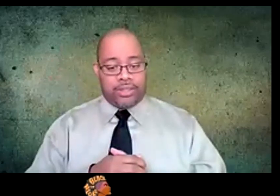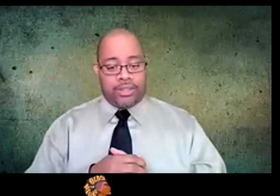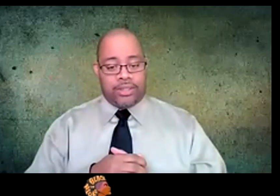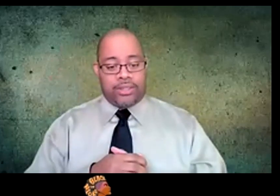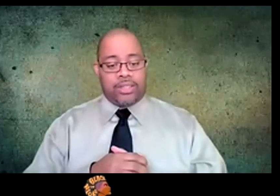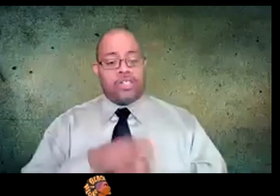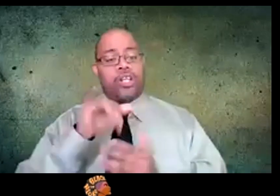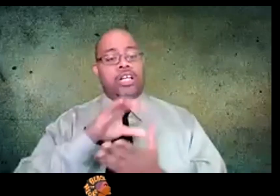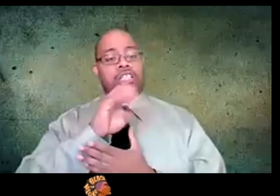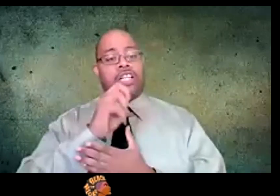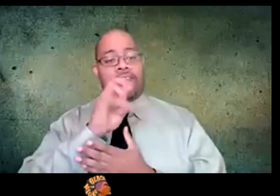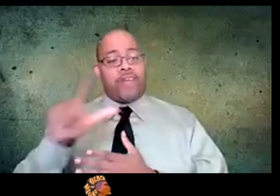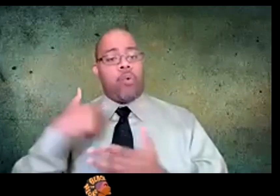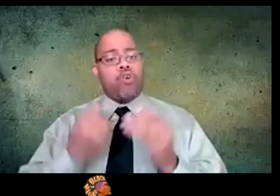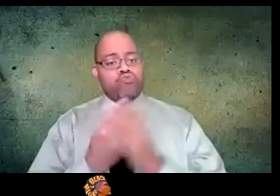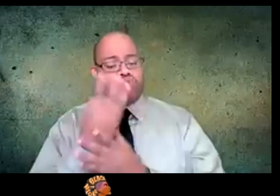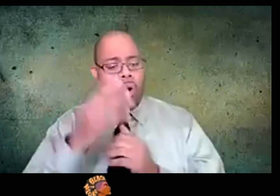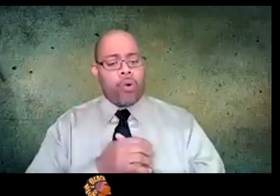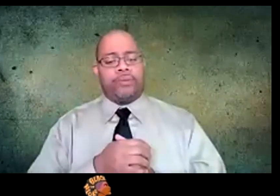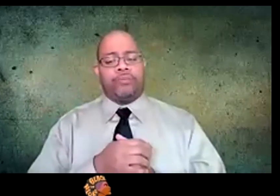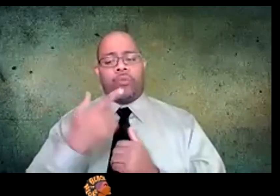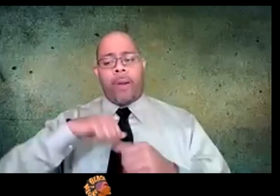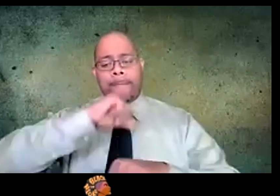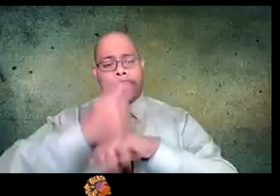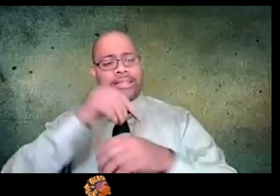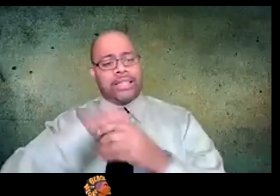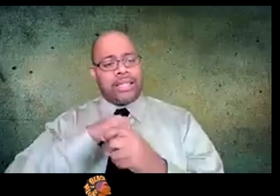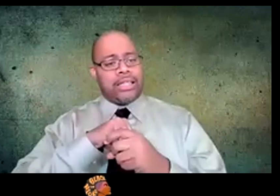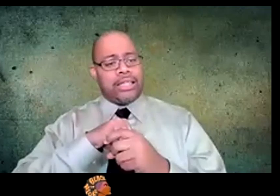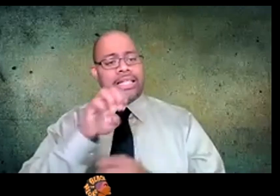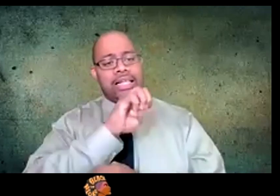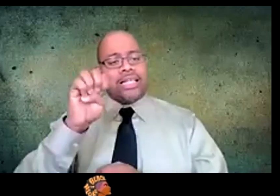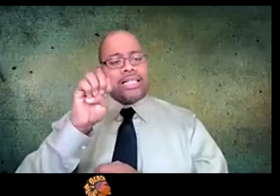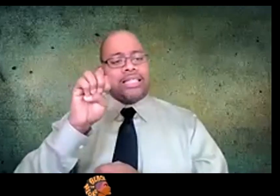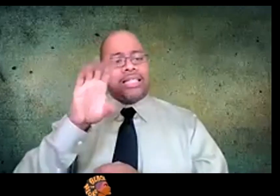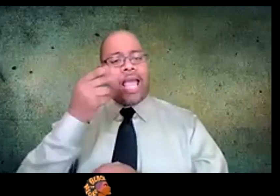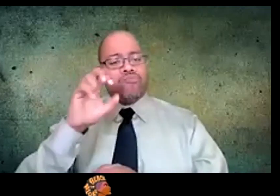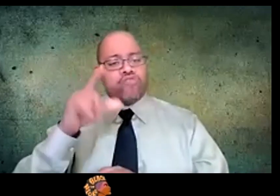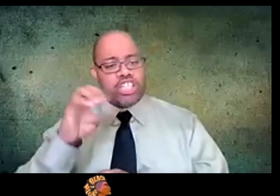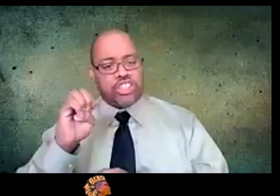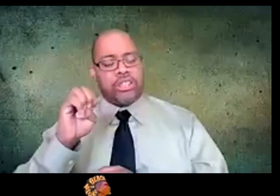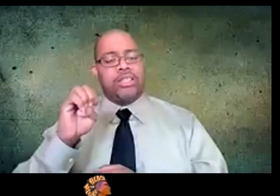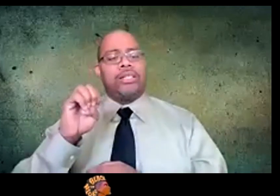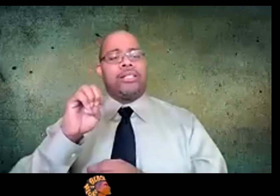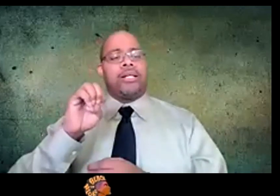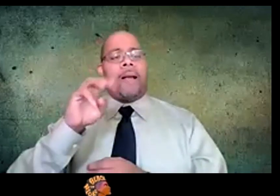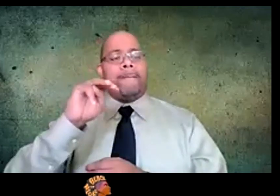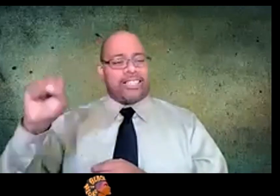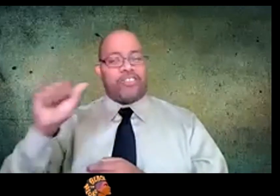So Cerebelle, we're growing. We're based in East Cambridge, Massachusetts, the